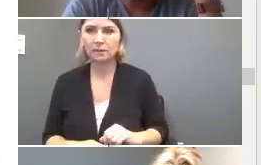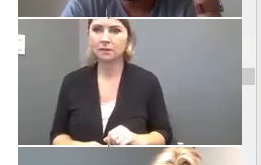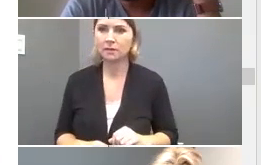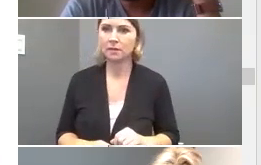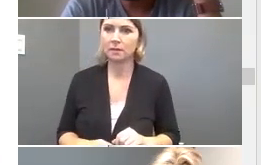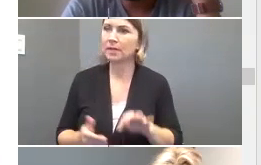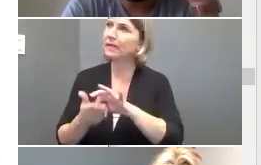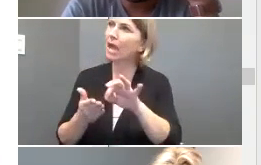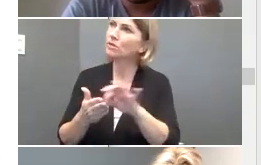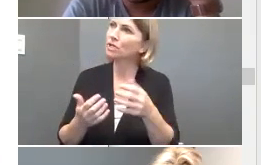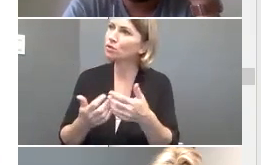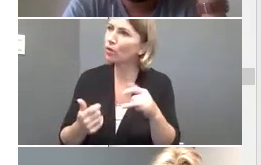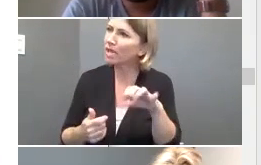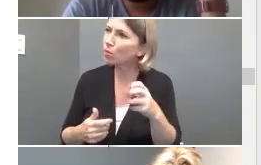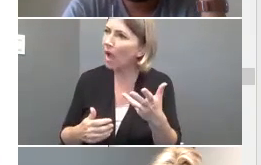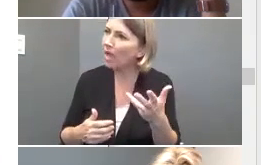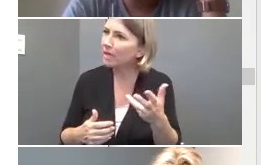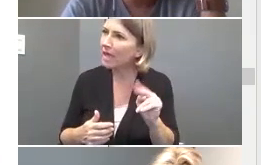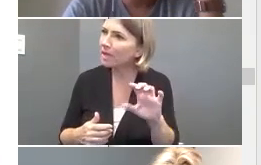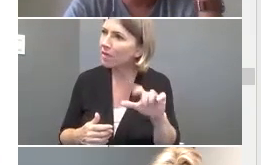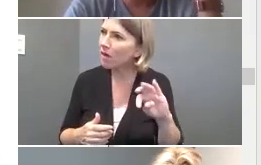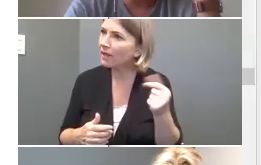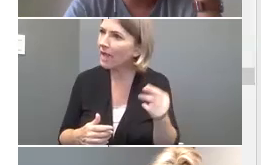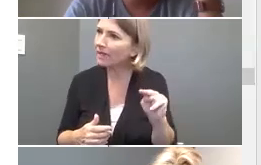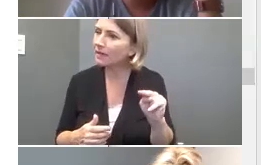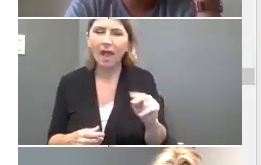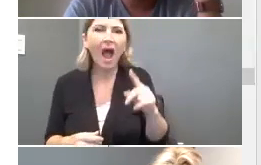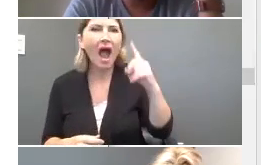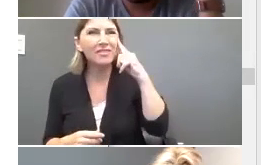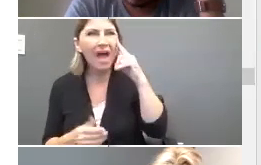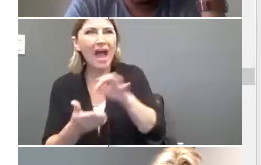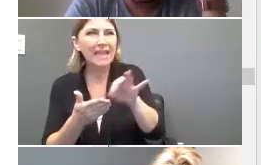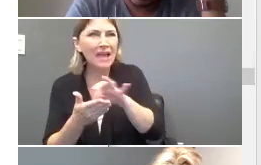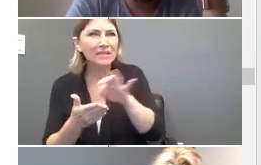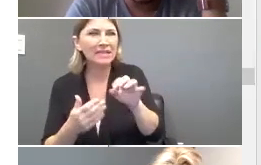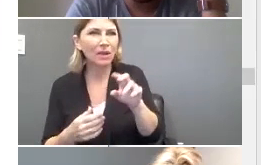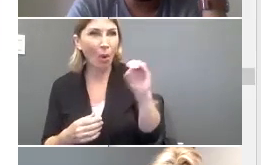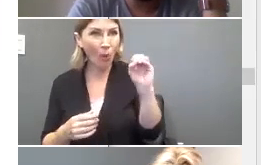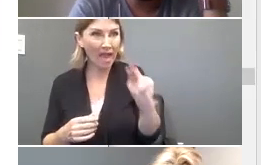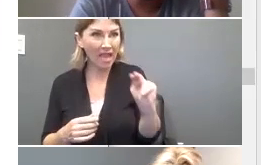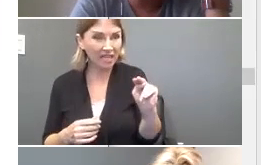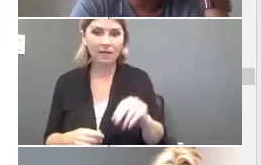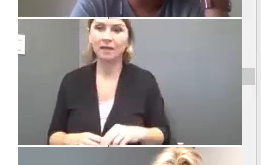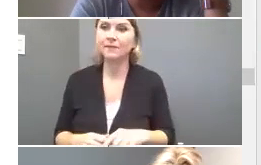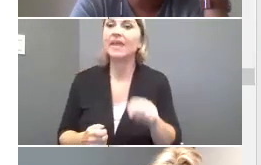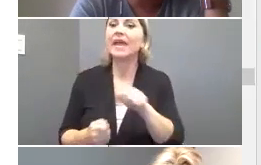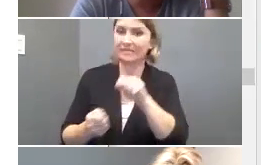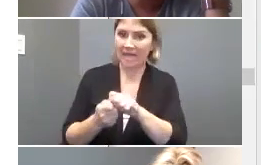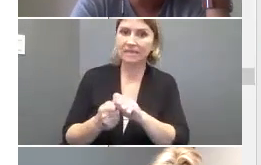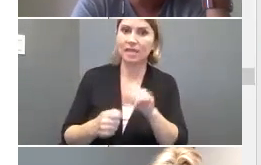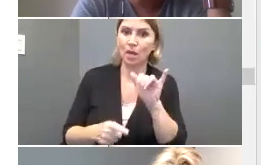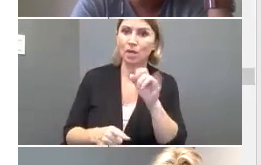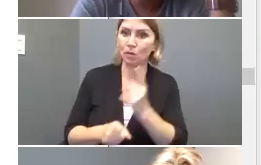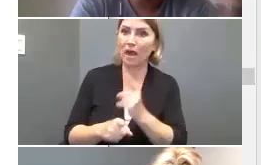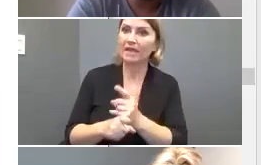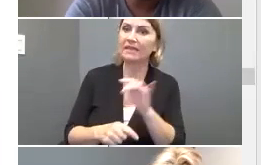Counting sort is what? In log n? I thought, isn't counting sort ON? Yes, exactly. Counting sort and radix sort and